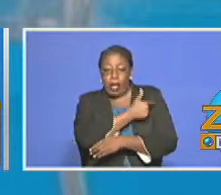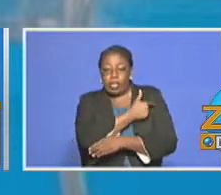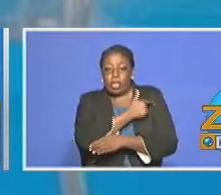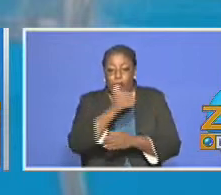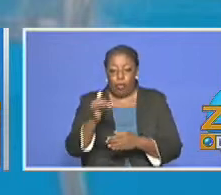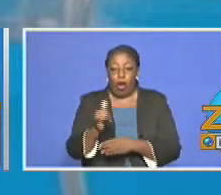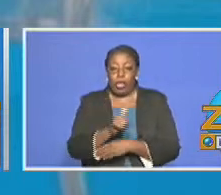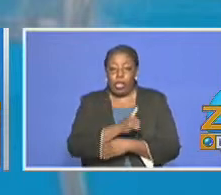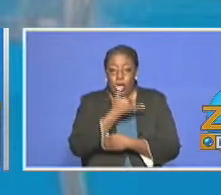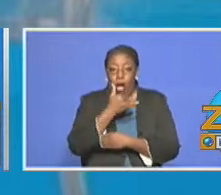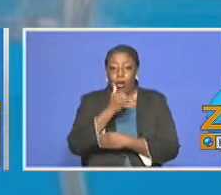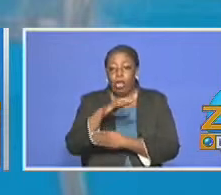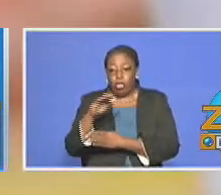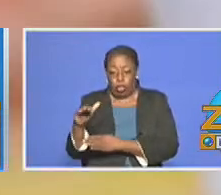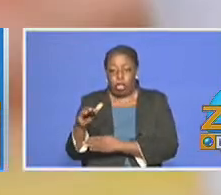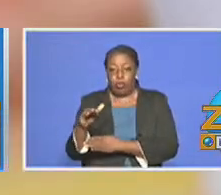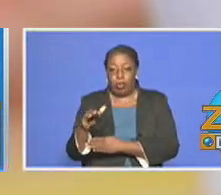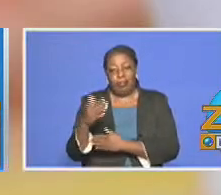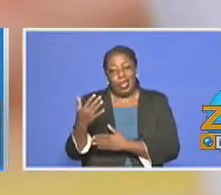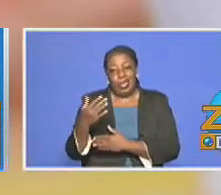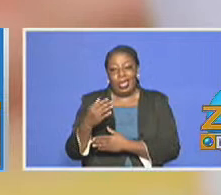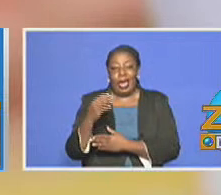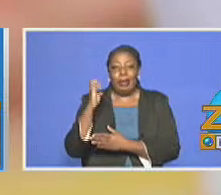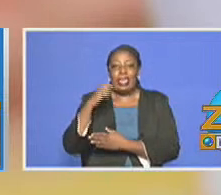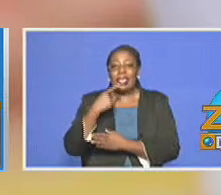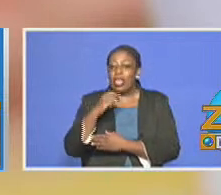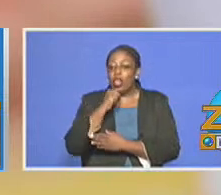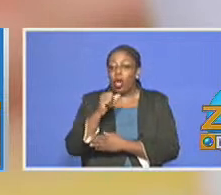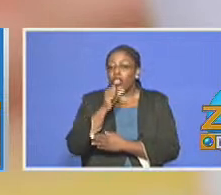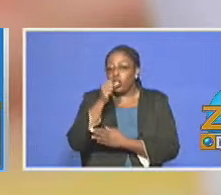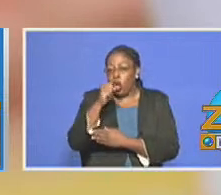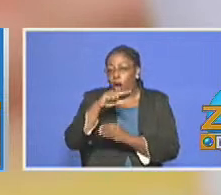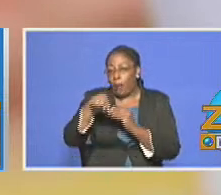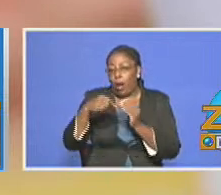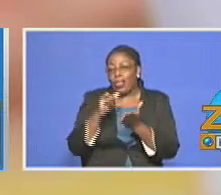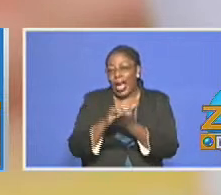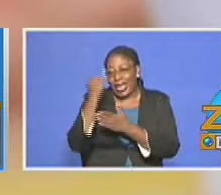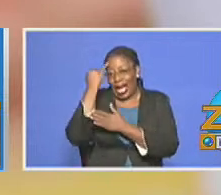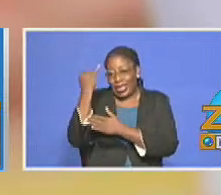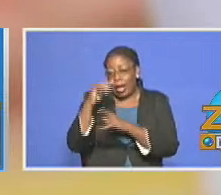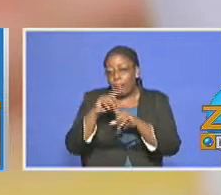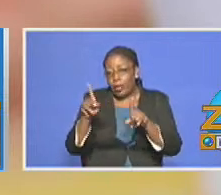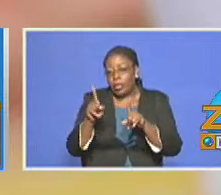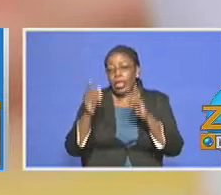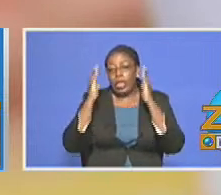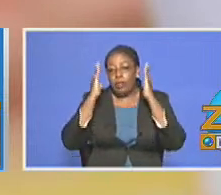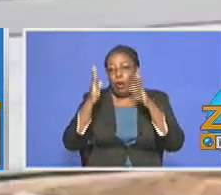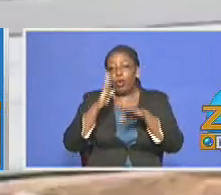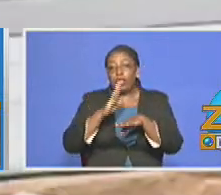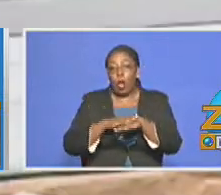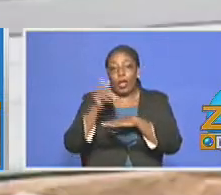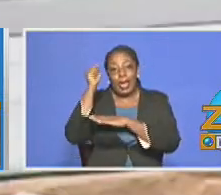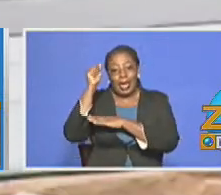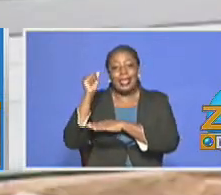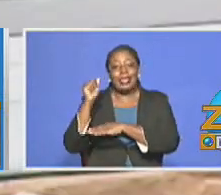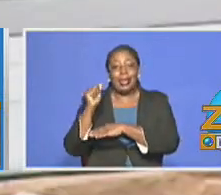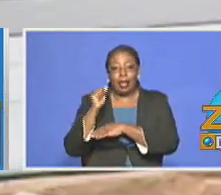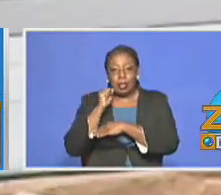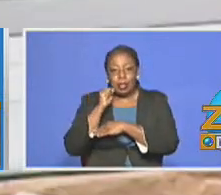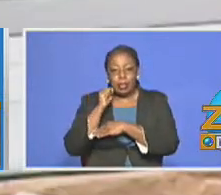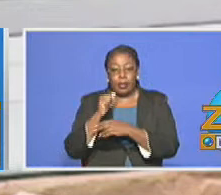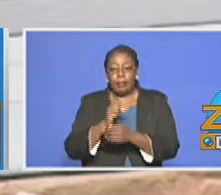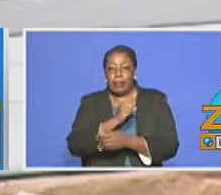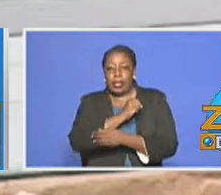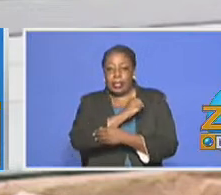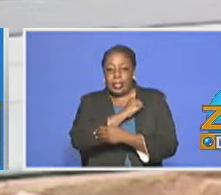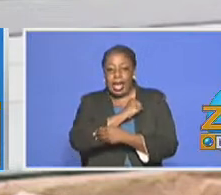doesn't yet have confidence in that idea. For right now, he suggests simply focusing on the adults. Sands' political